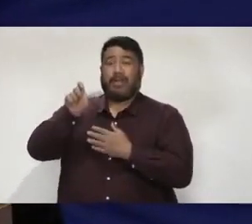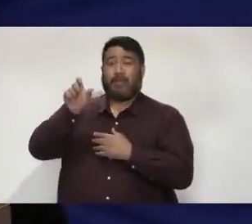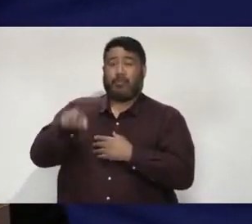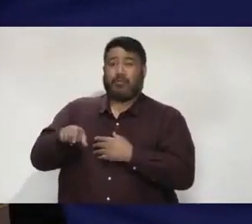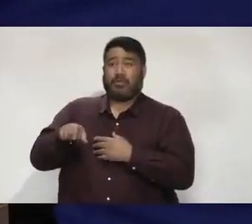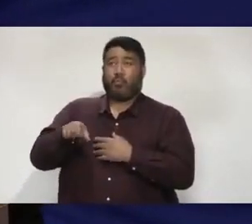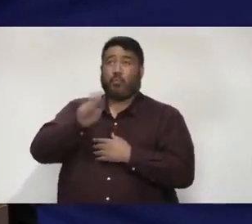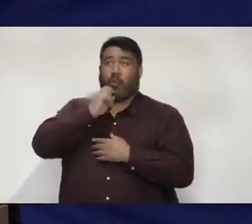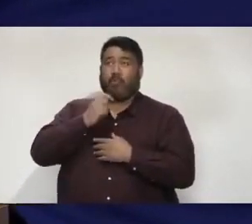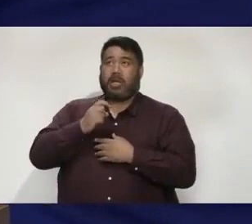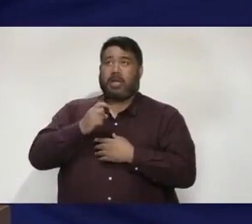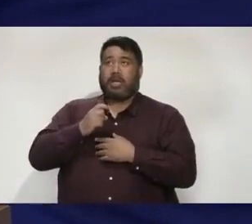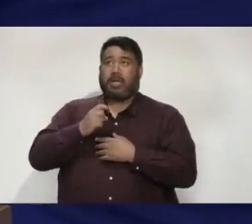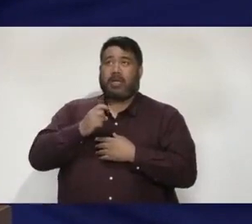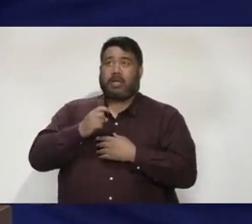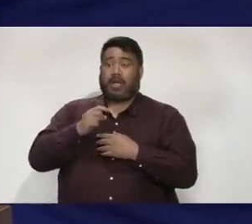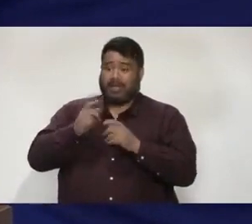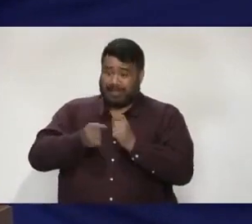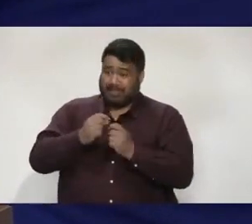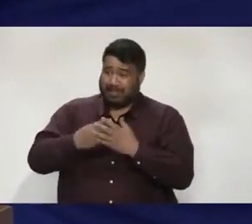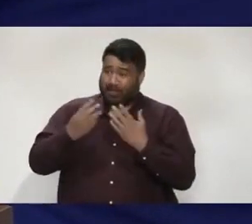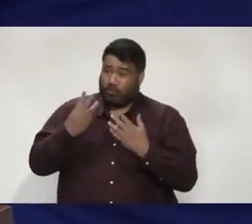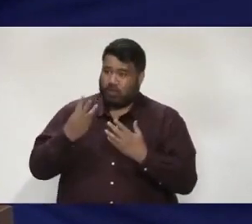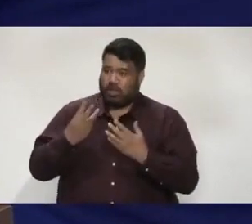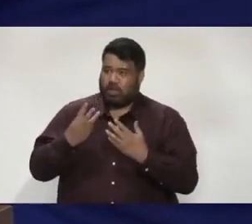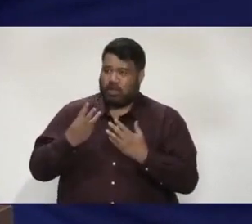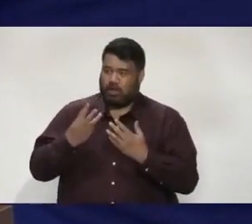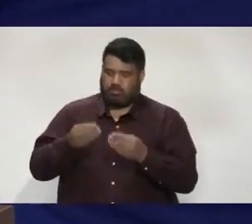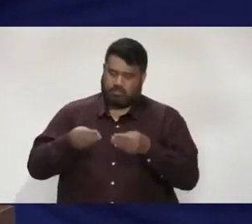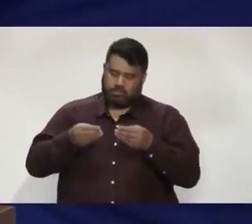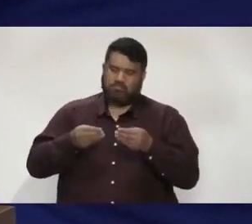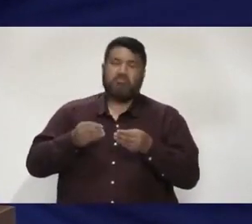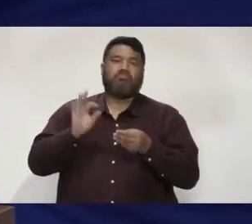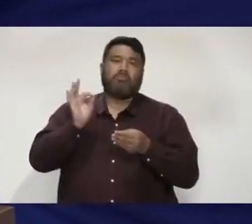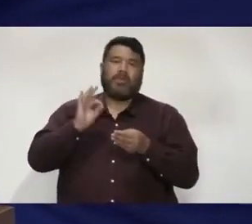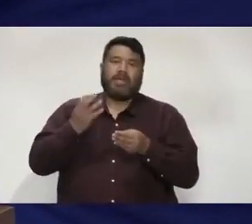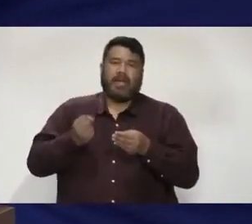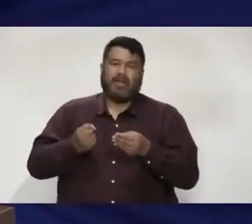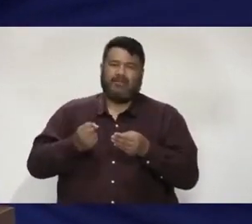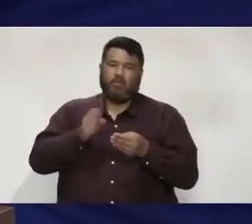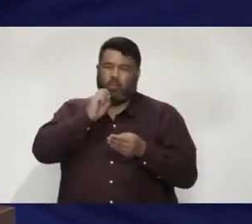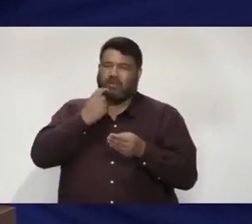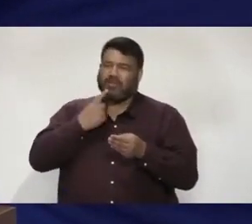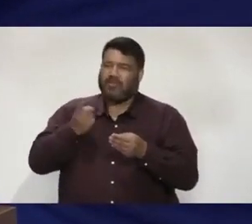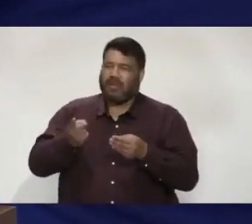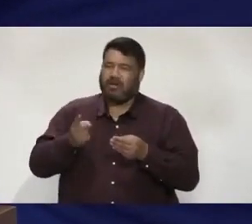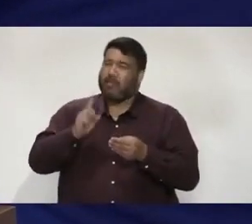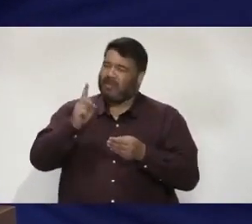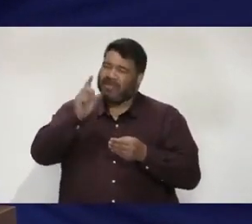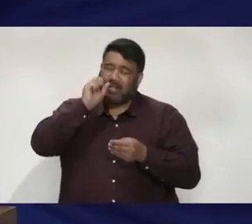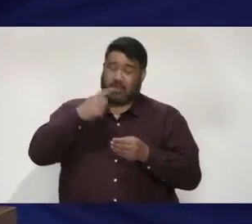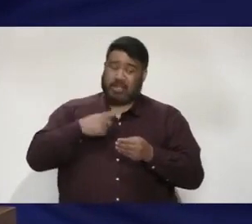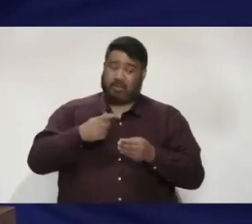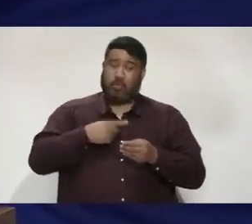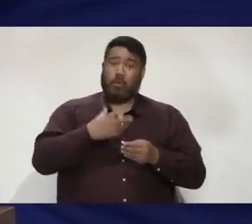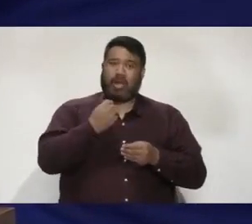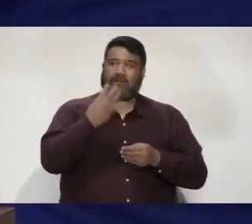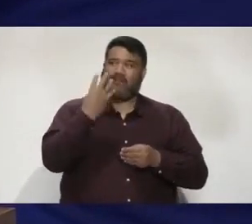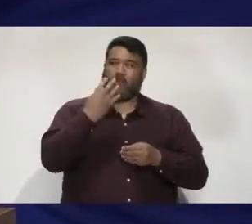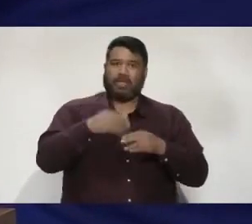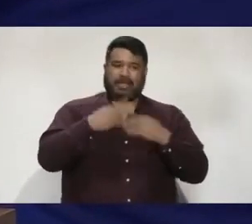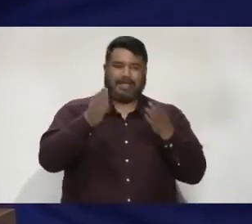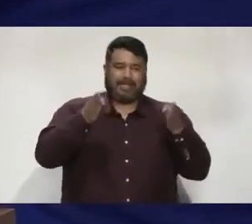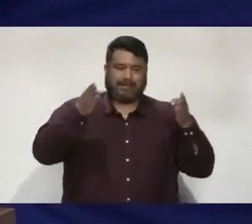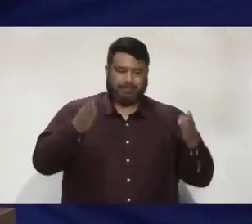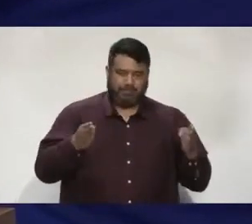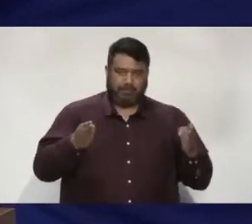3. And we have had a couple of instances. This is why we have 14 days managed isolation, because that's what the epidemiology tells us,